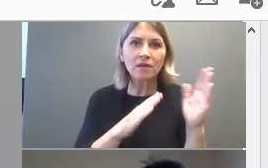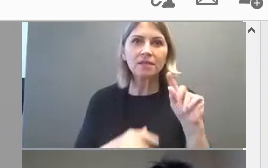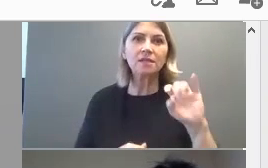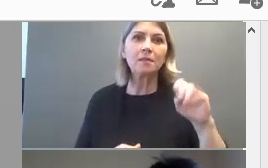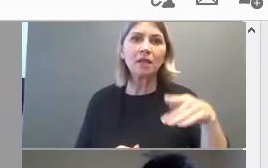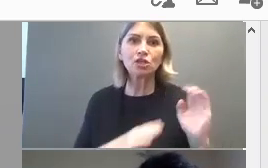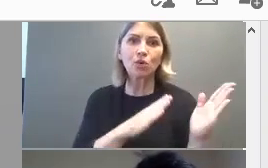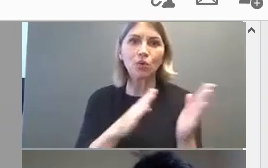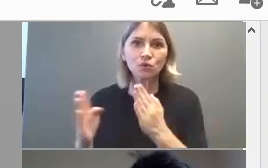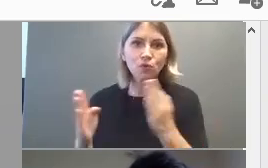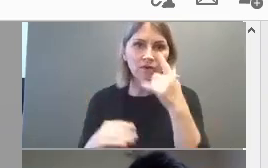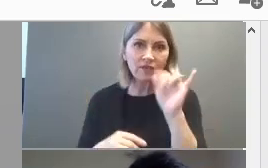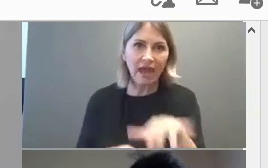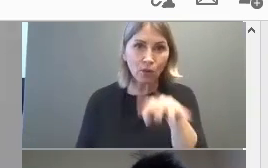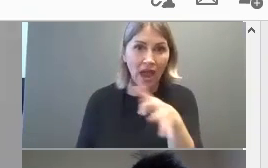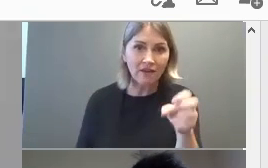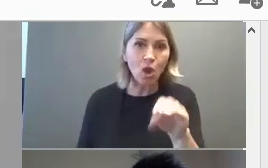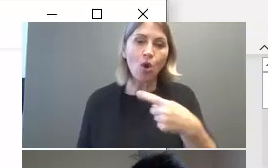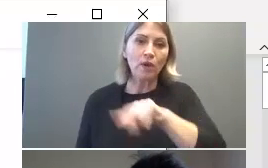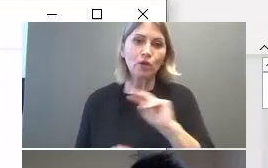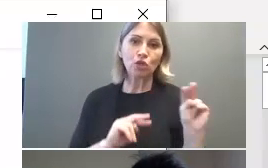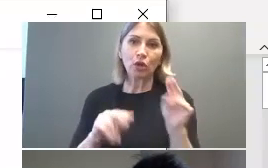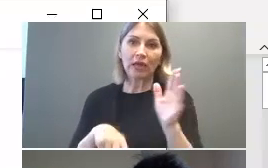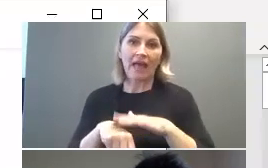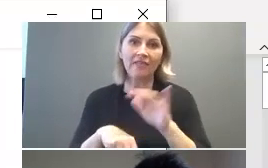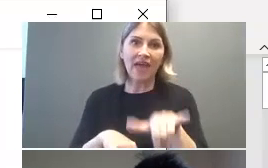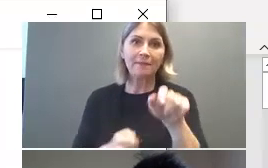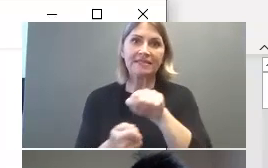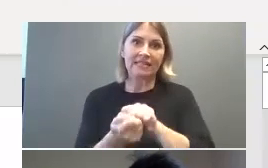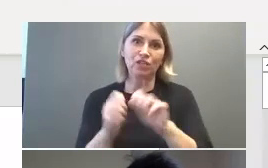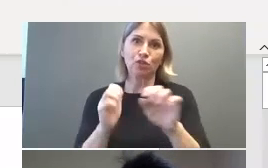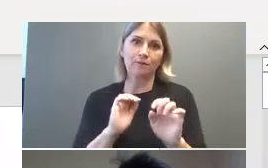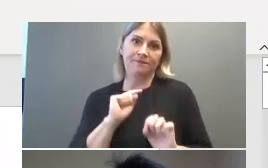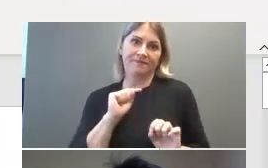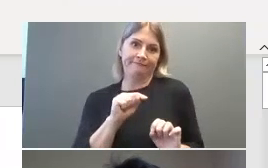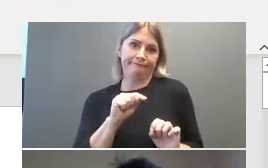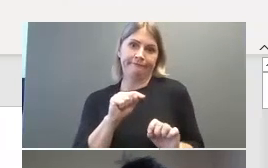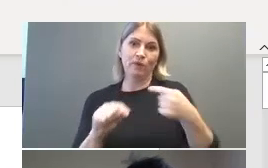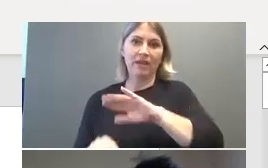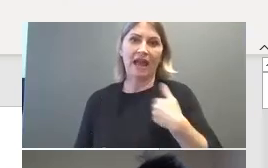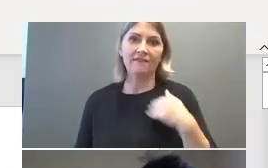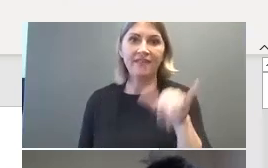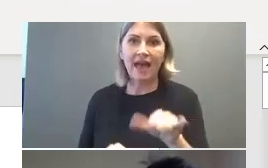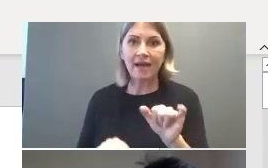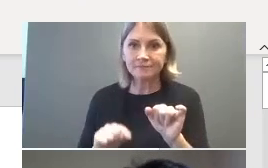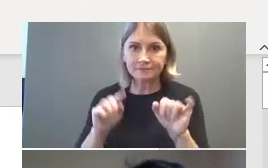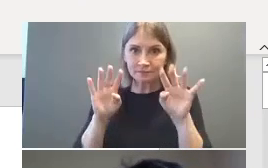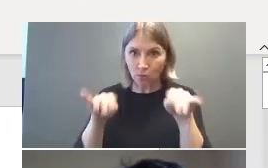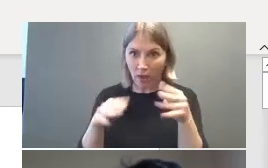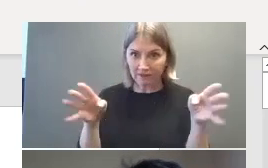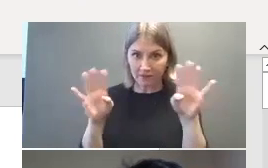graph. So let's look at this particular example where we had this graph,